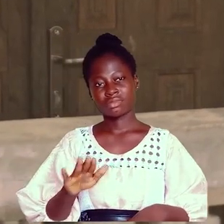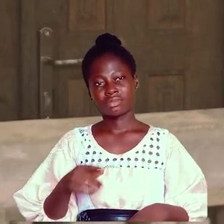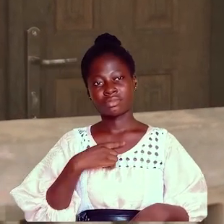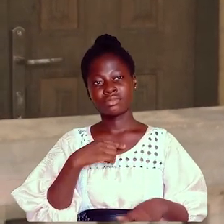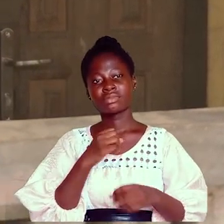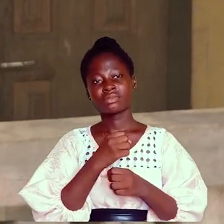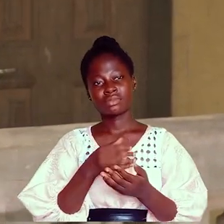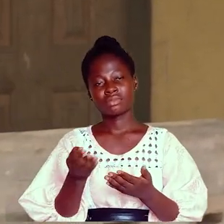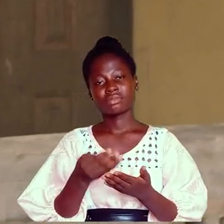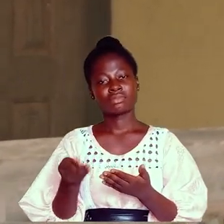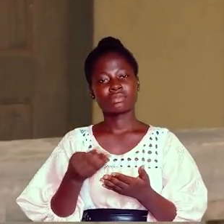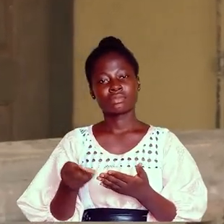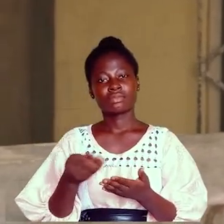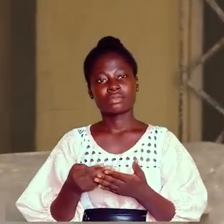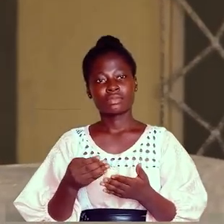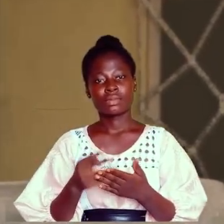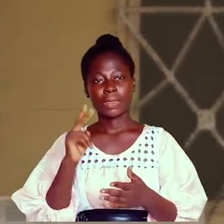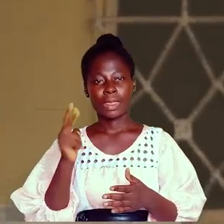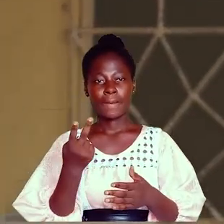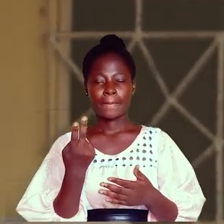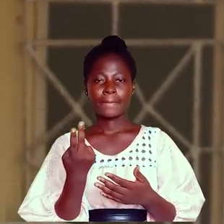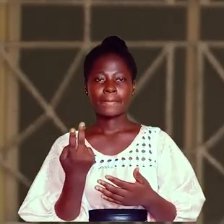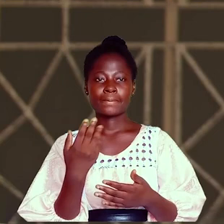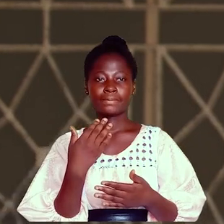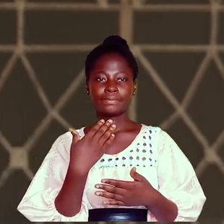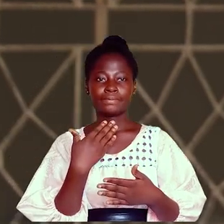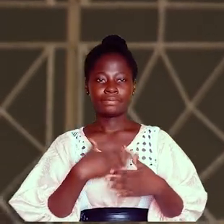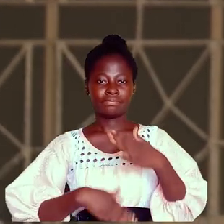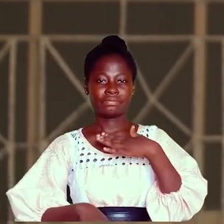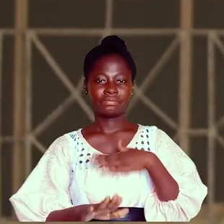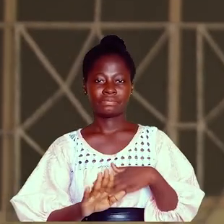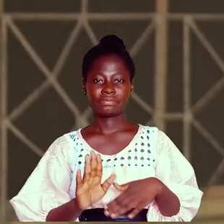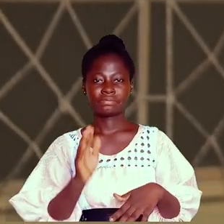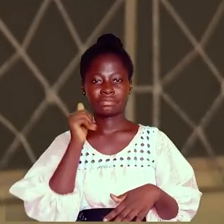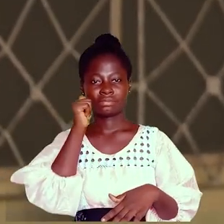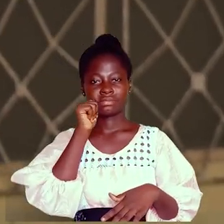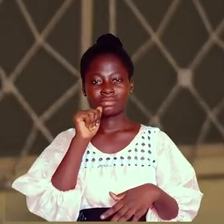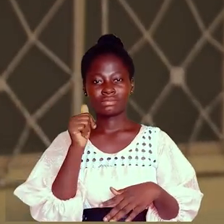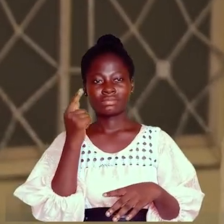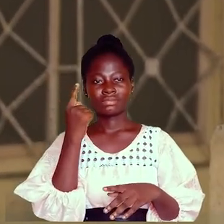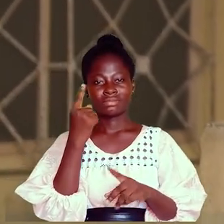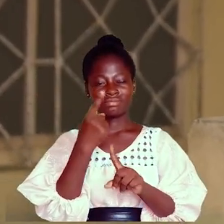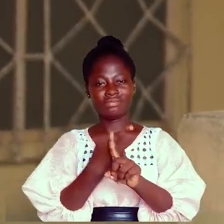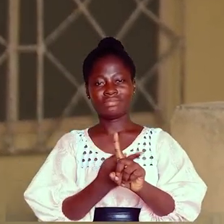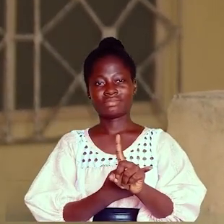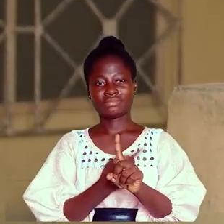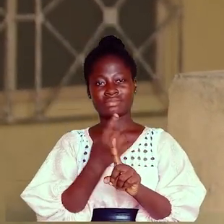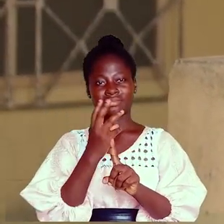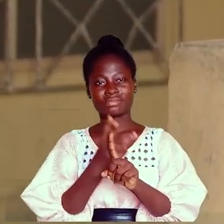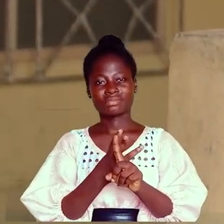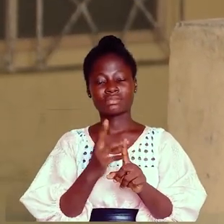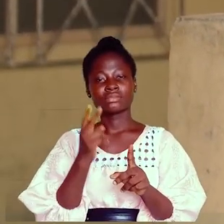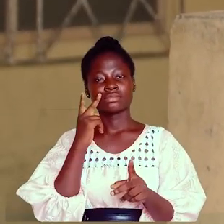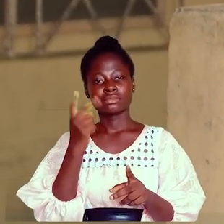I have been providing it. And the second one too came. When I gave birth to the small girl, after some 6 months